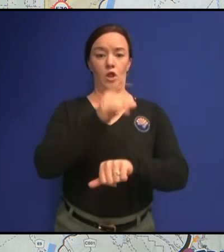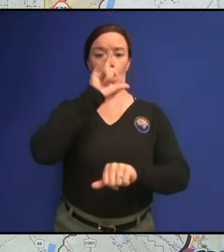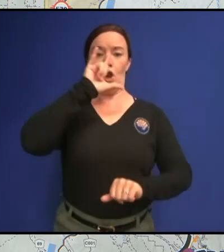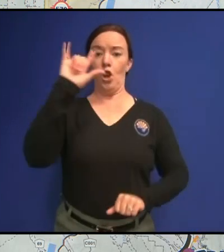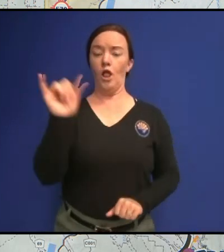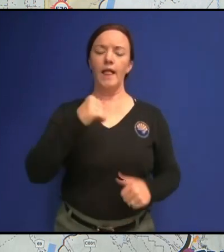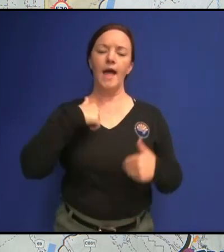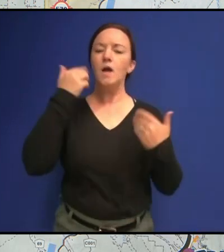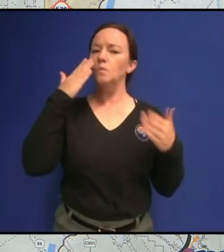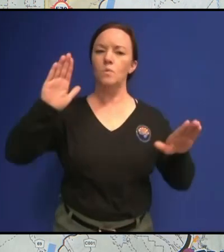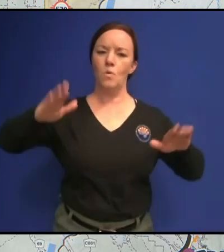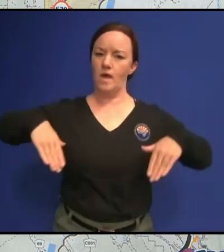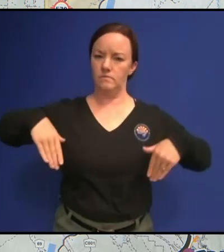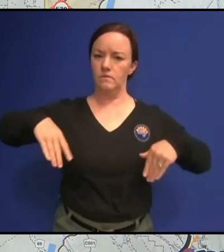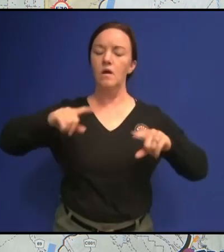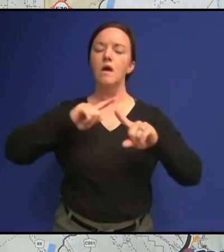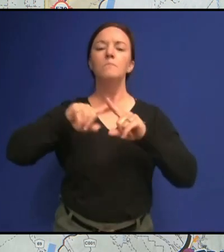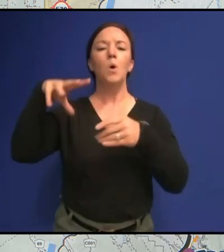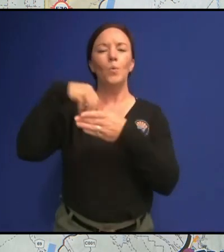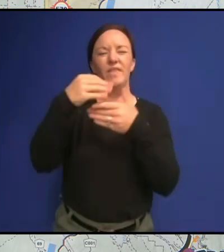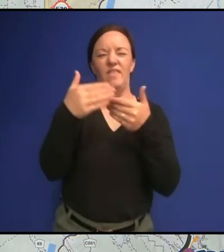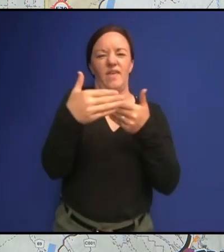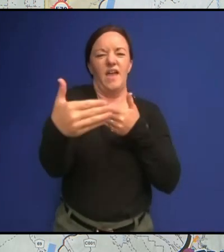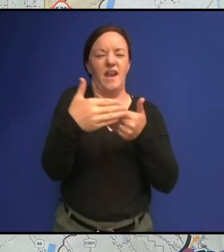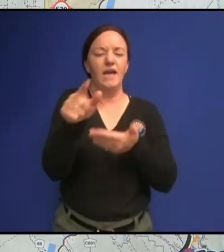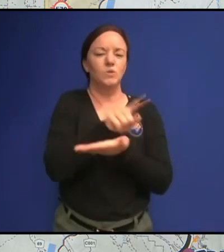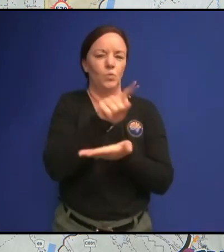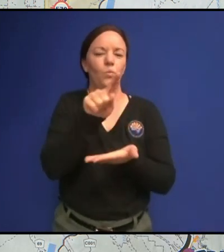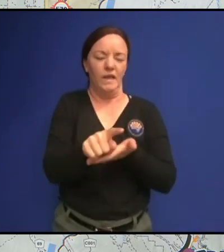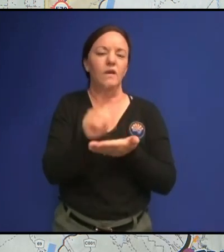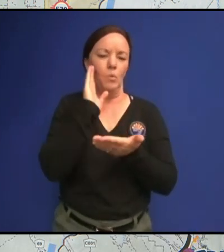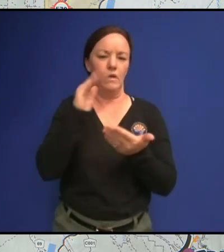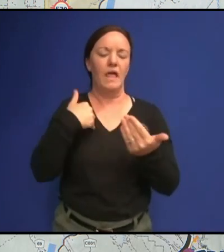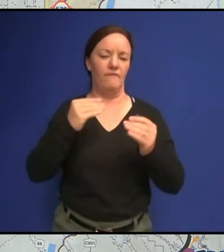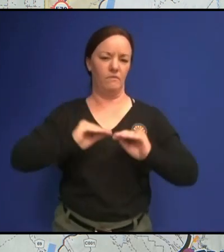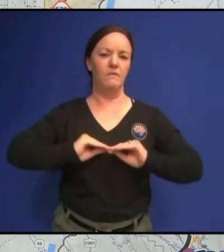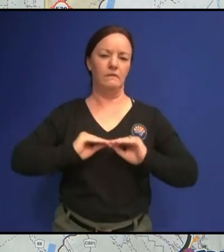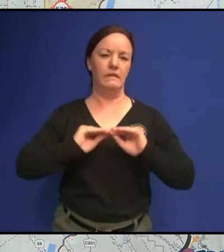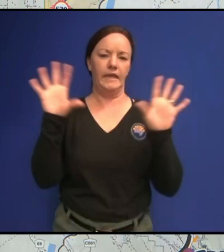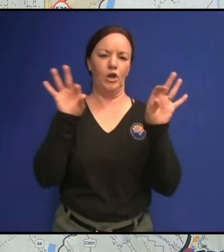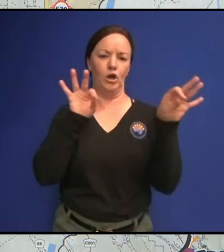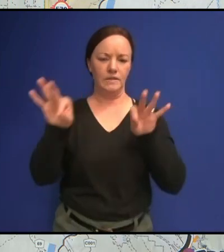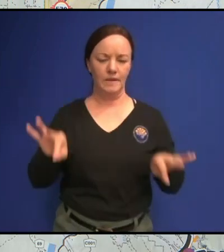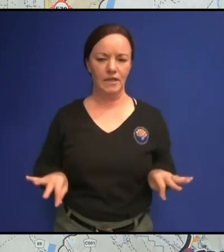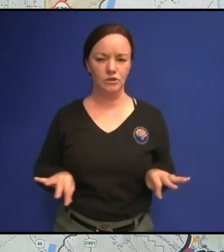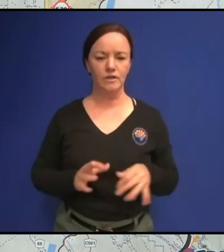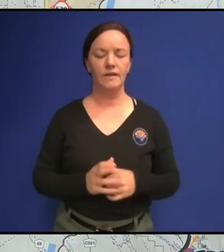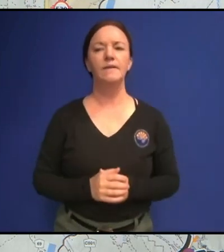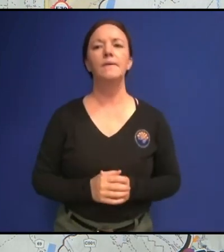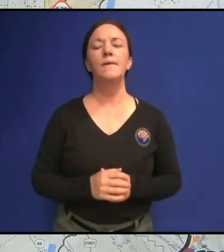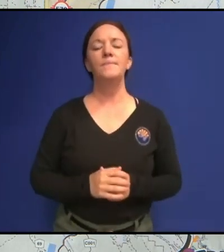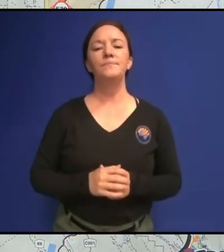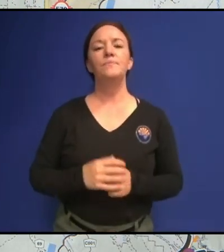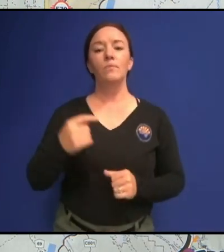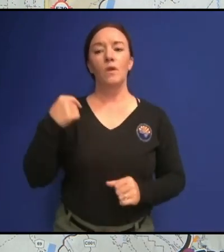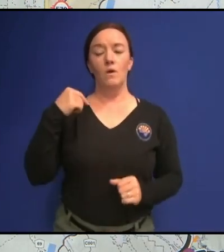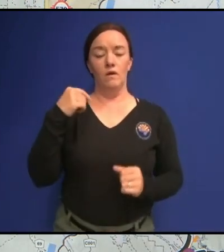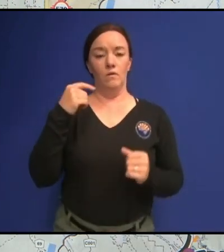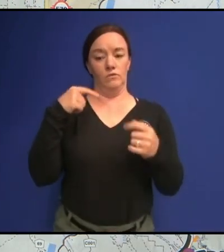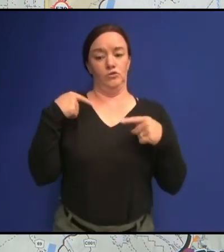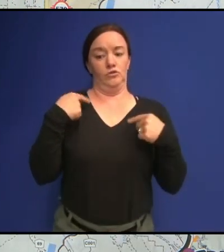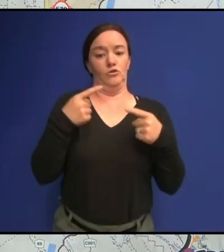week, we'll have that problem defined. I can tell you that why we're defining that problem, it's not going someplace else, and that when we do move that